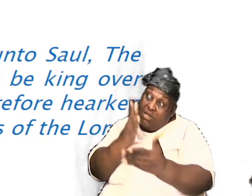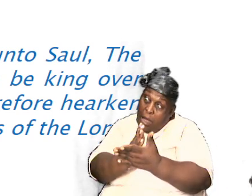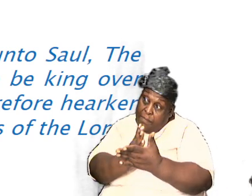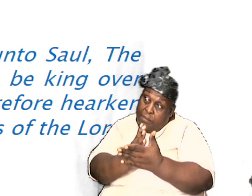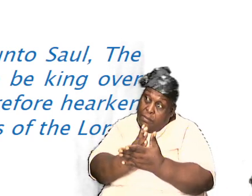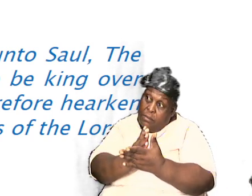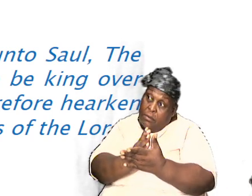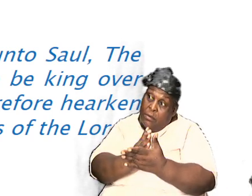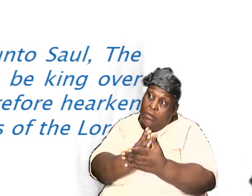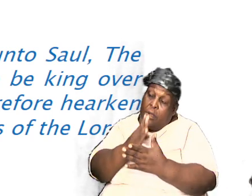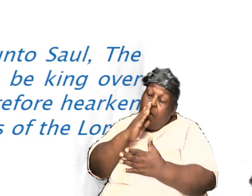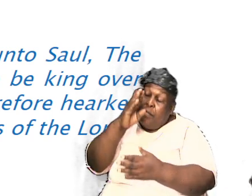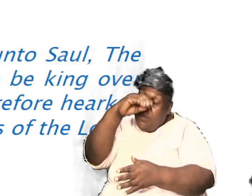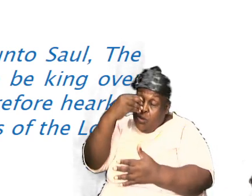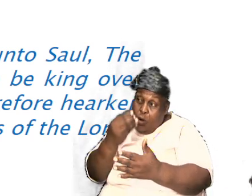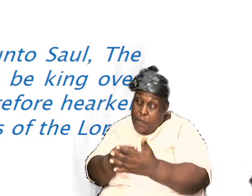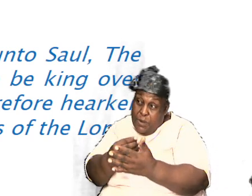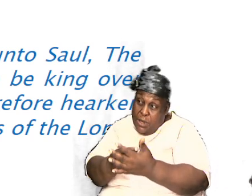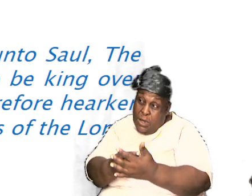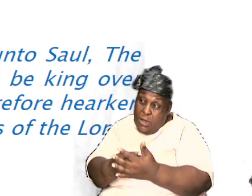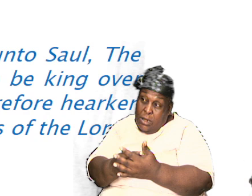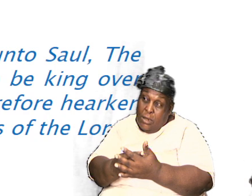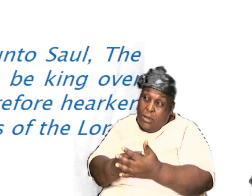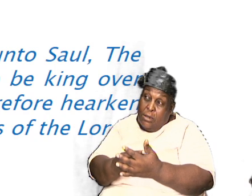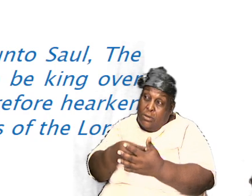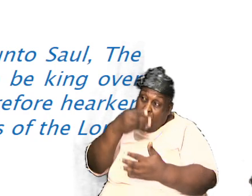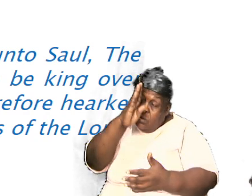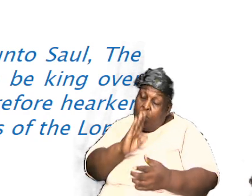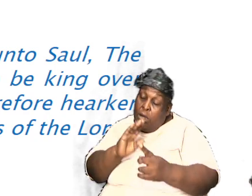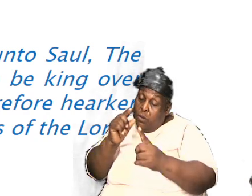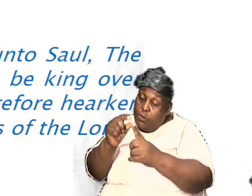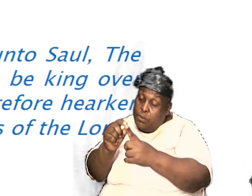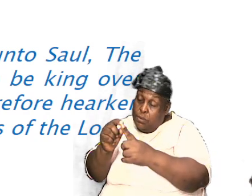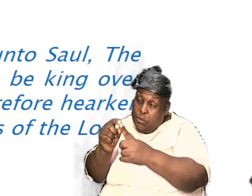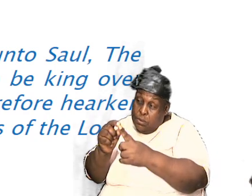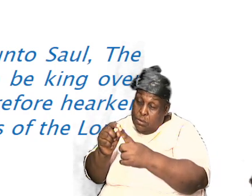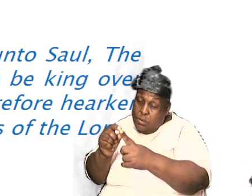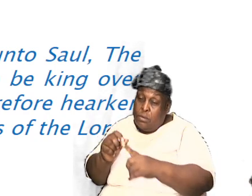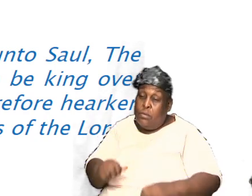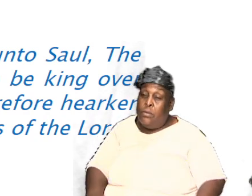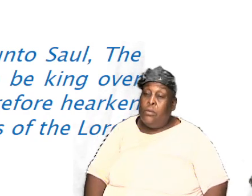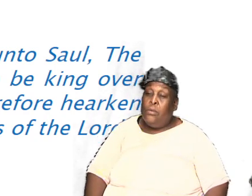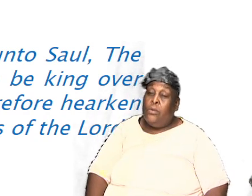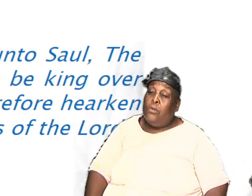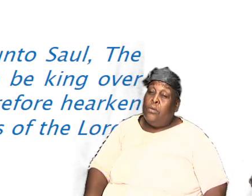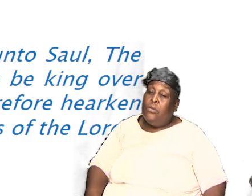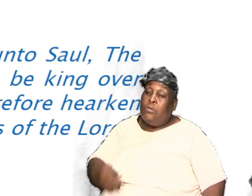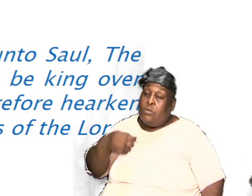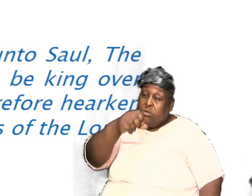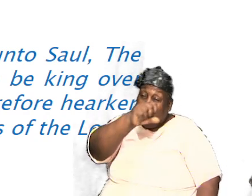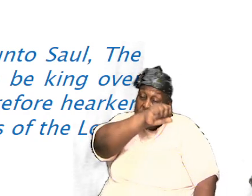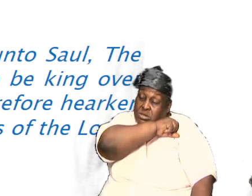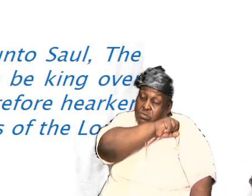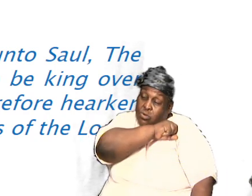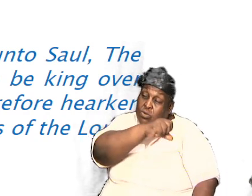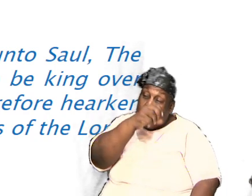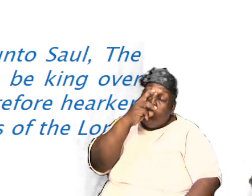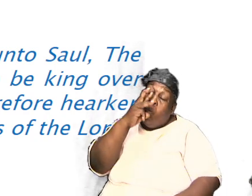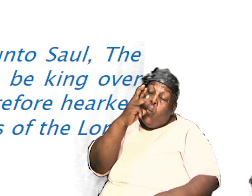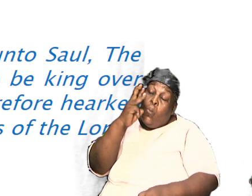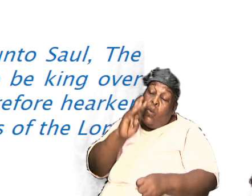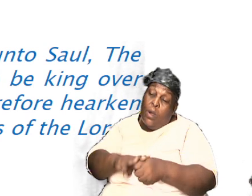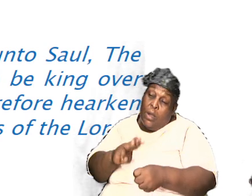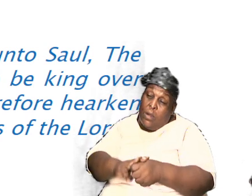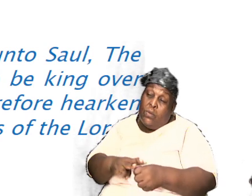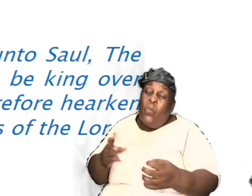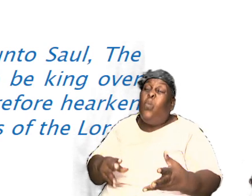and be obedient to the words, to the command of the Lord. So he was warned, what you're doing is wrong. You